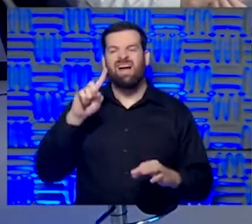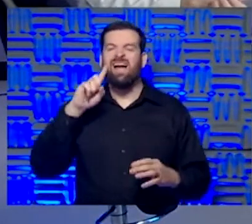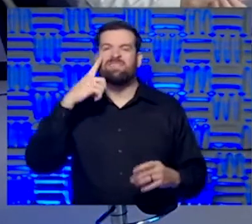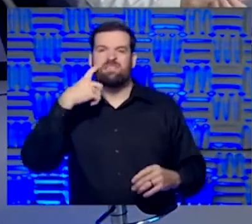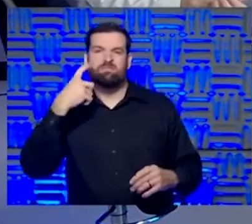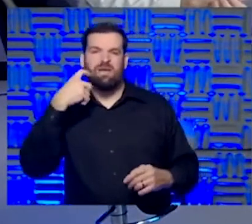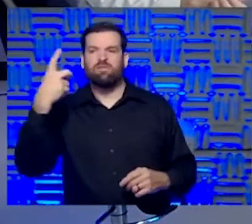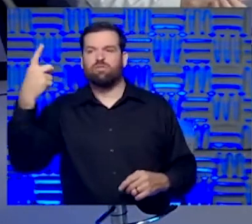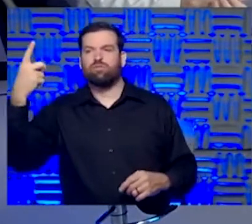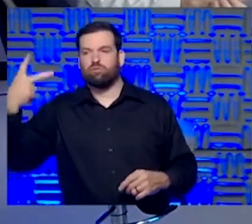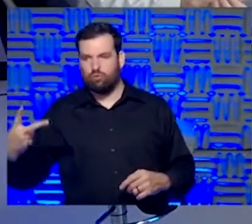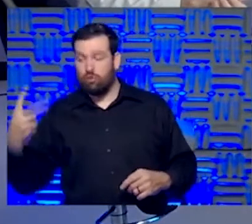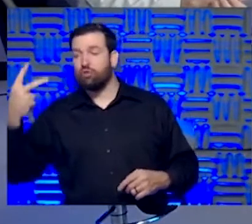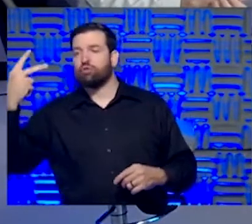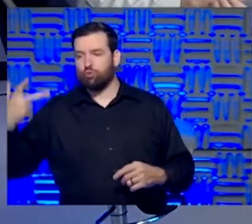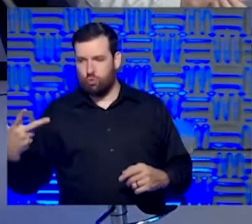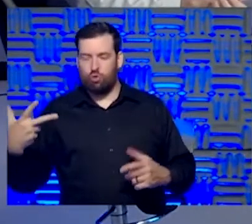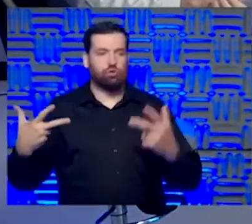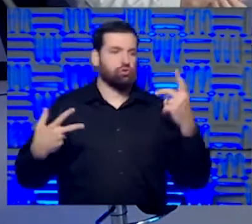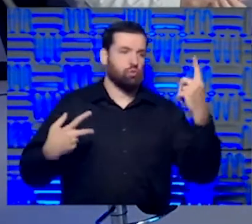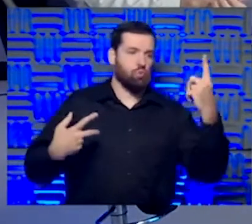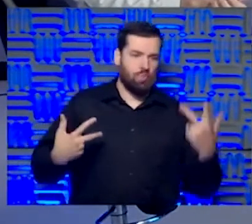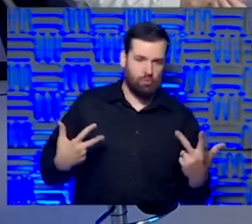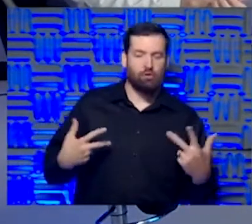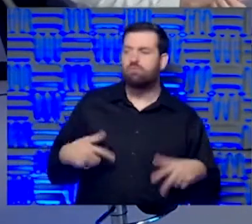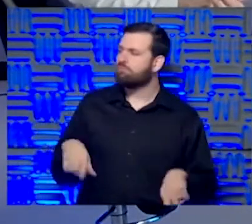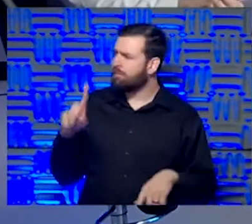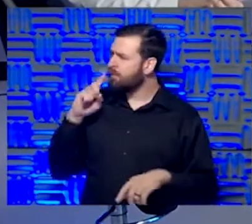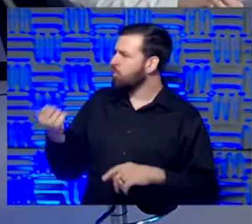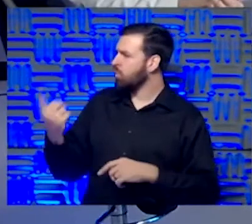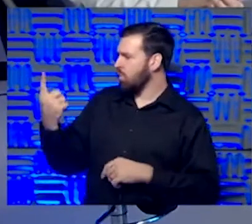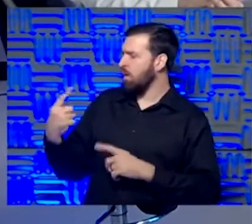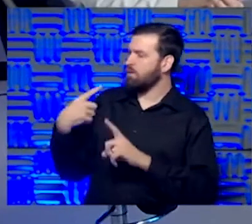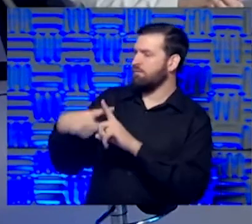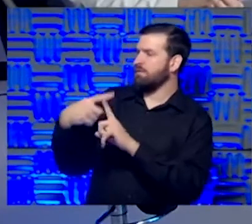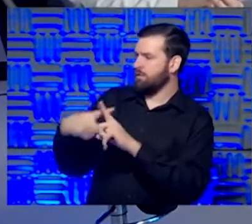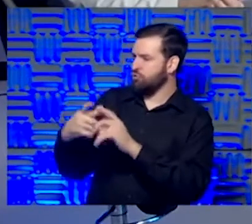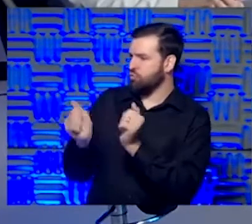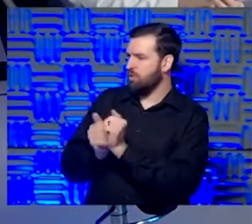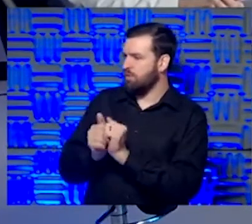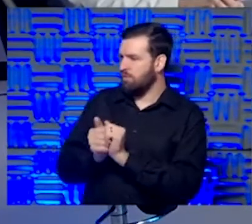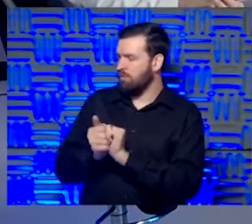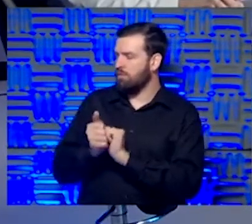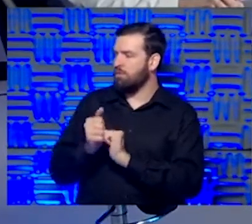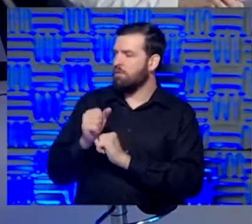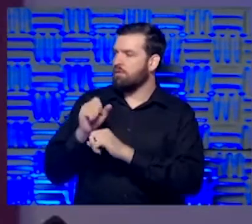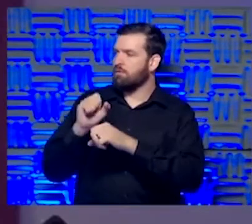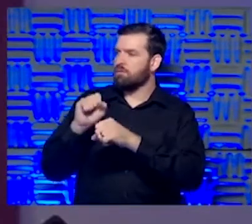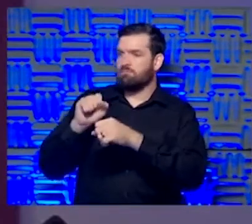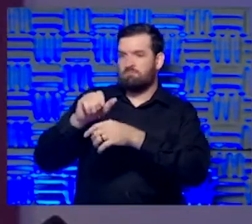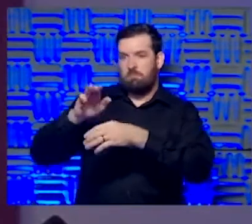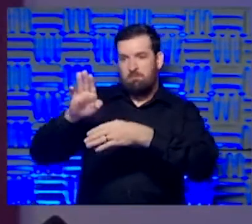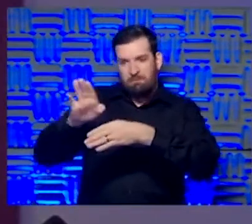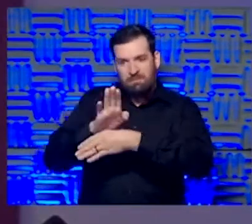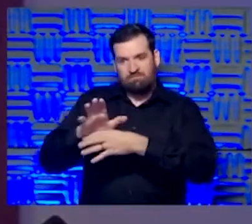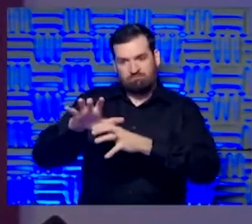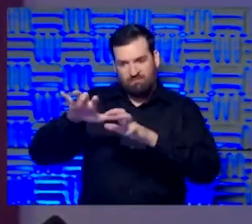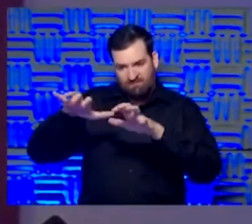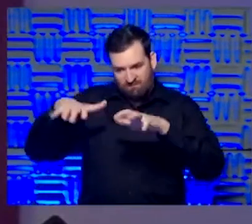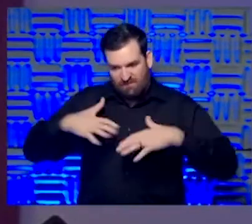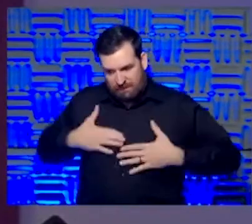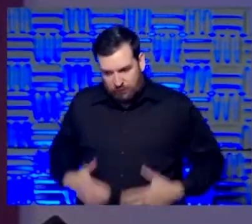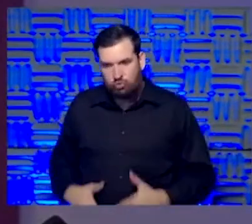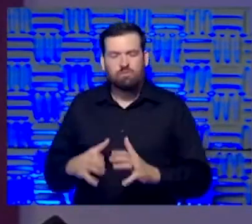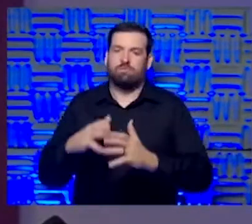of thing. So I think. Go ahead, Rob. I do think there is one advantage with healthcare workers and institutions in that we've all been screened